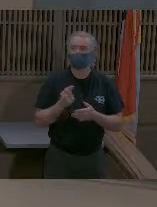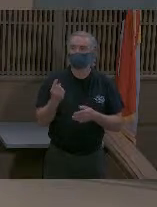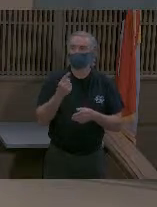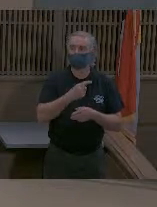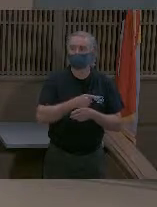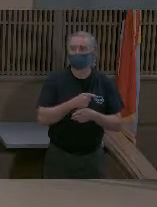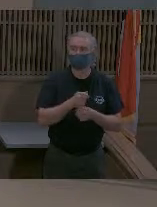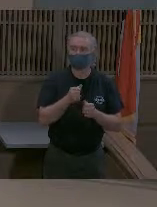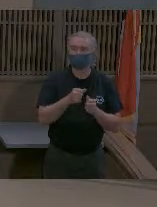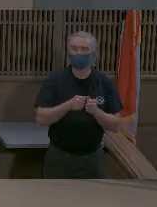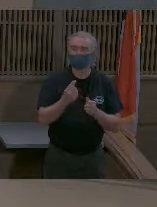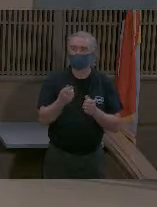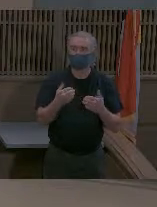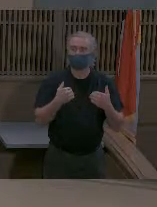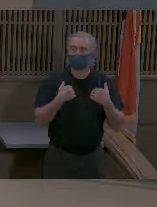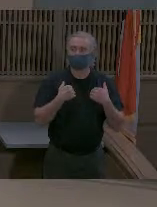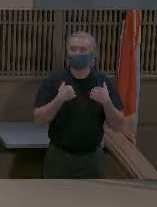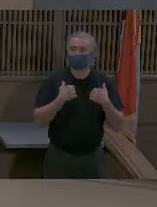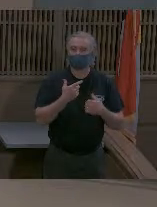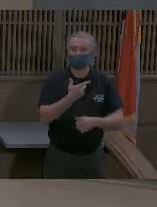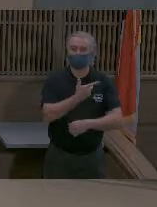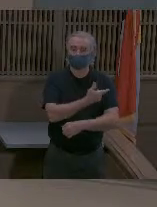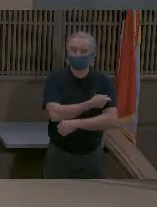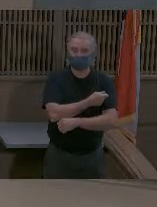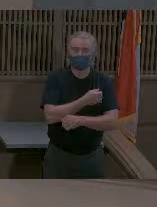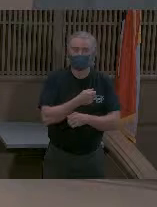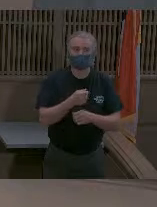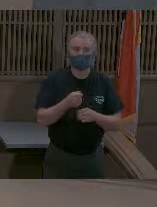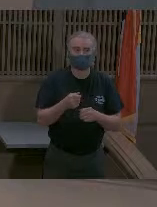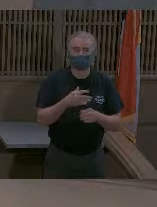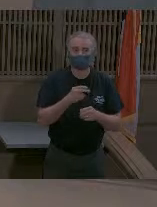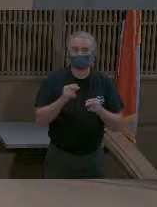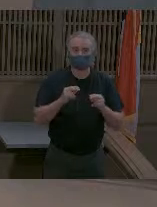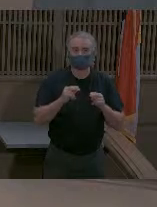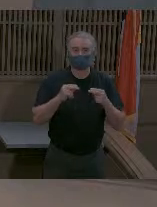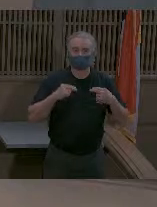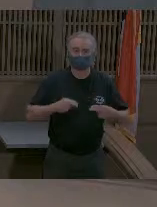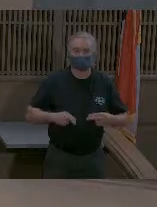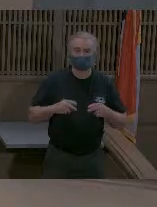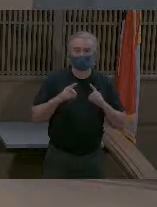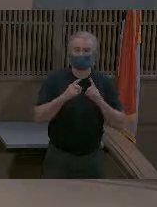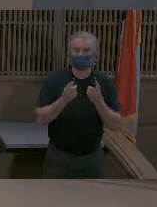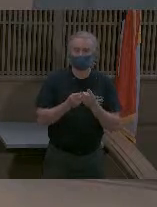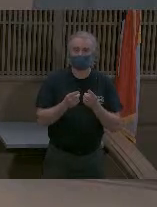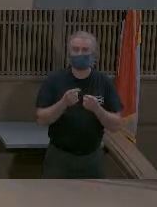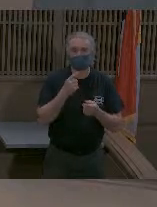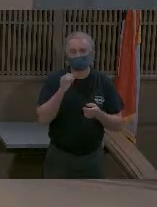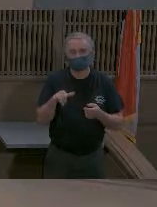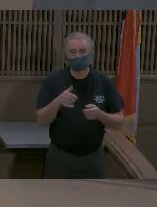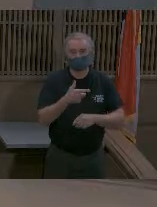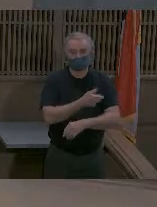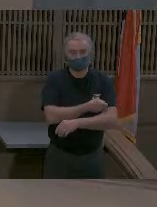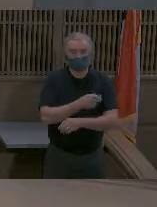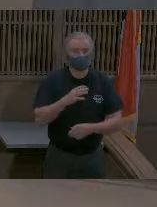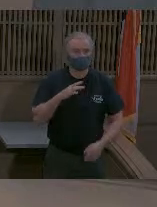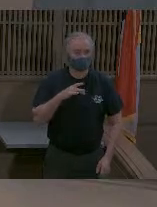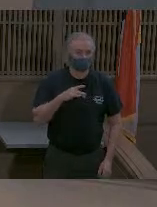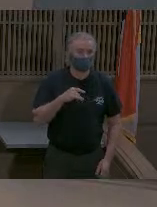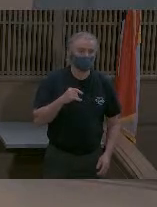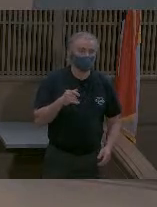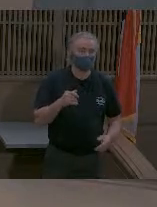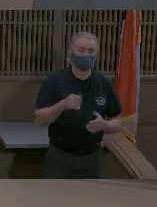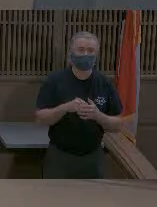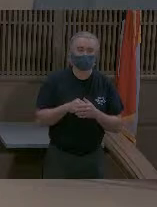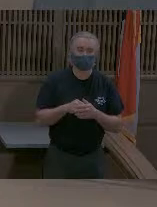everyone who's had the vaccine at Phoebe and the Health Department seem to report that it's been a pleasant experience. I mean, as